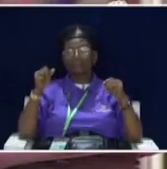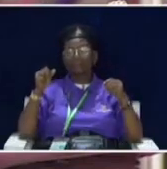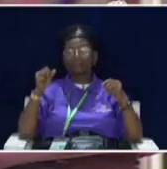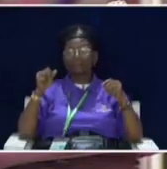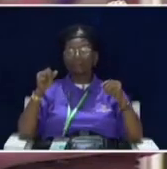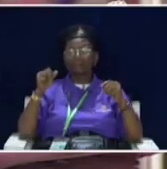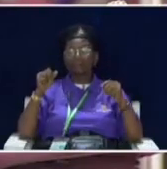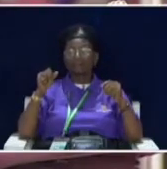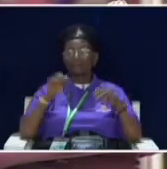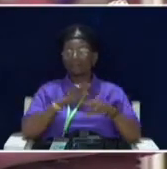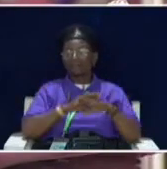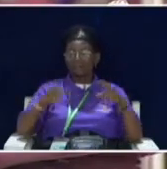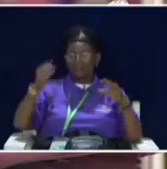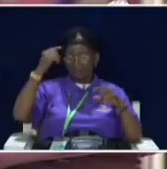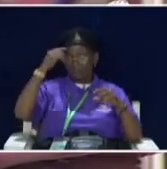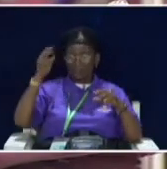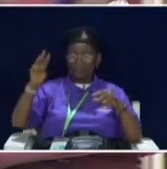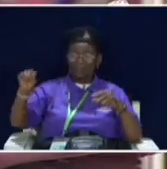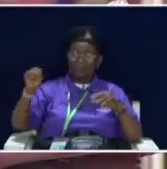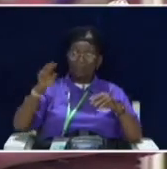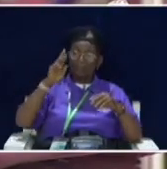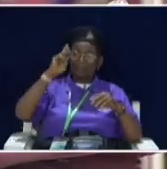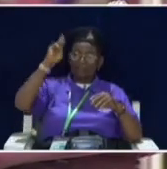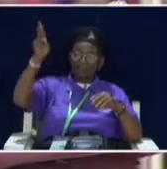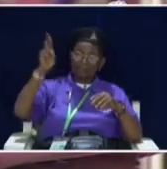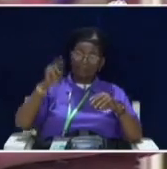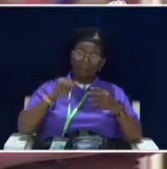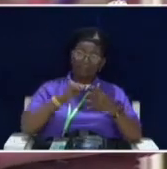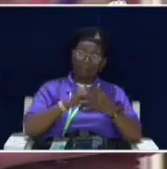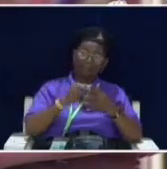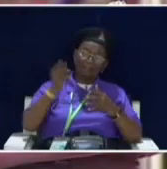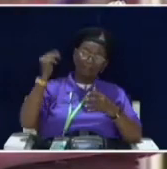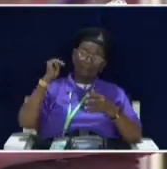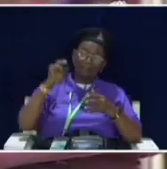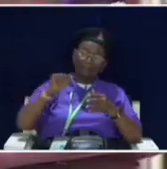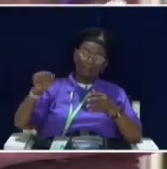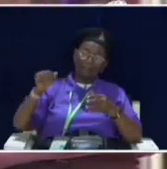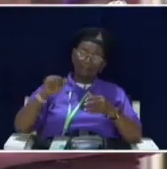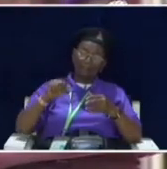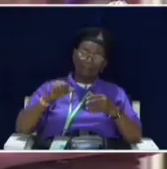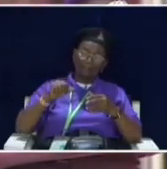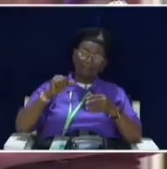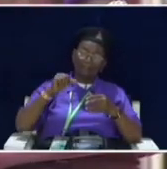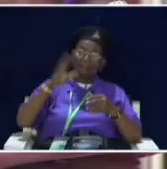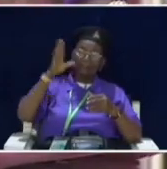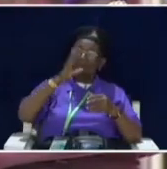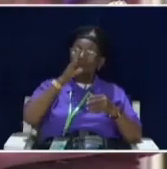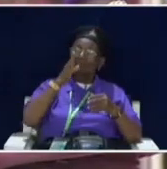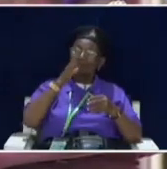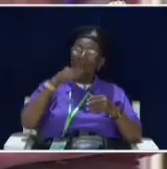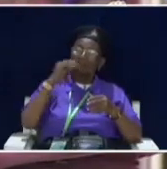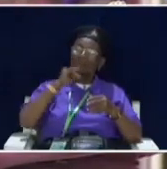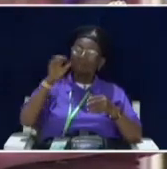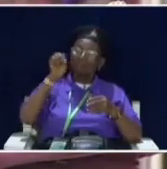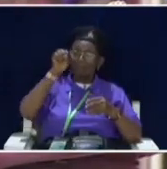Don't mind him, sir. It is his mother who is a witch, not me. I mean,